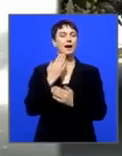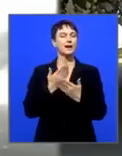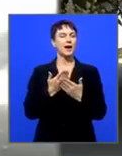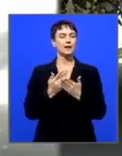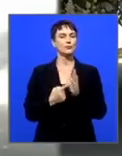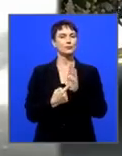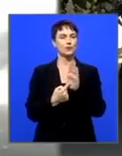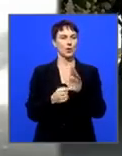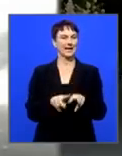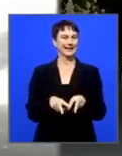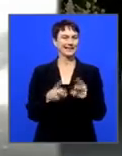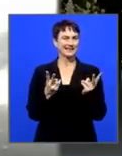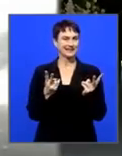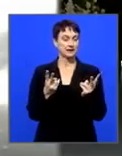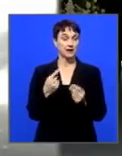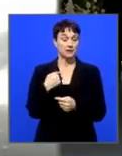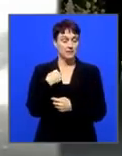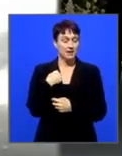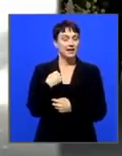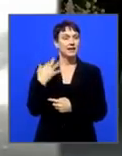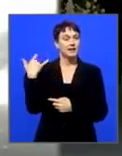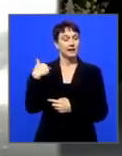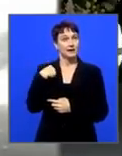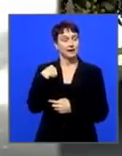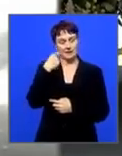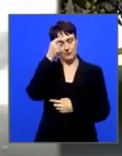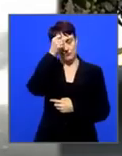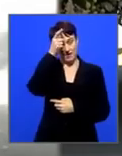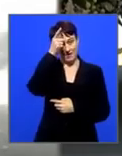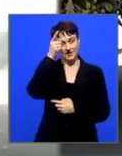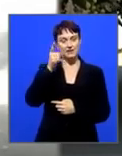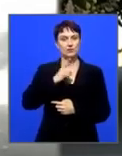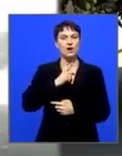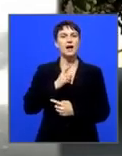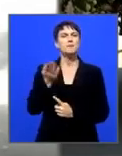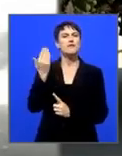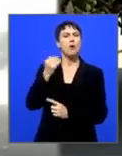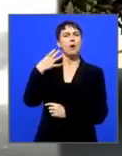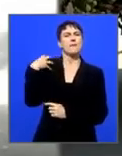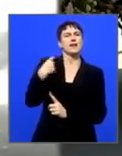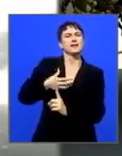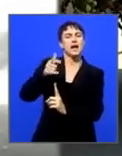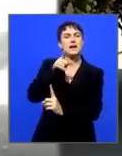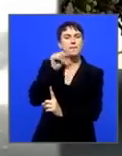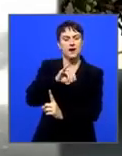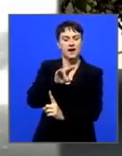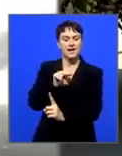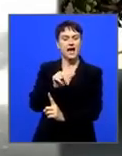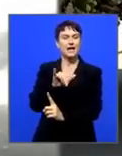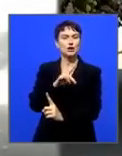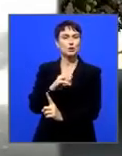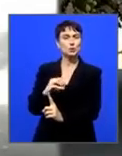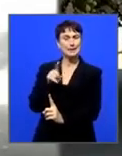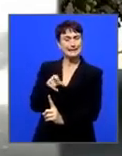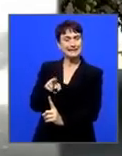and I realized this as I was interviewing former Minister Jay Naidu last night, where he was talking